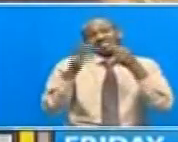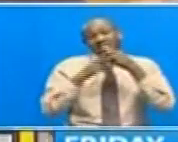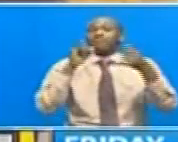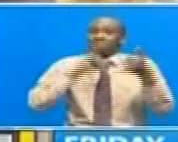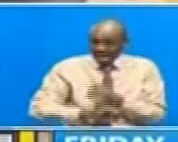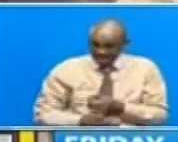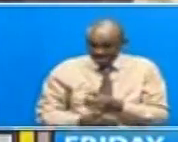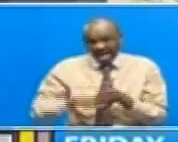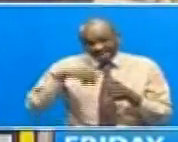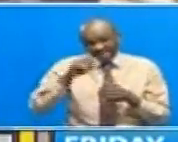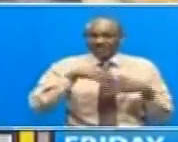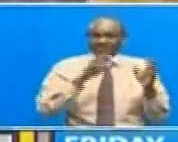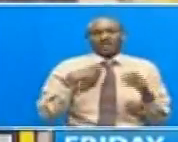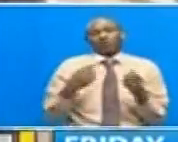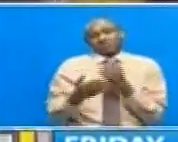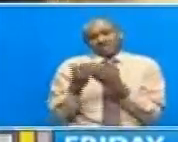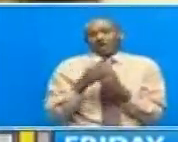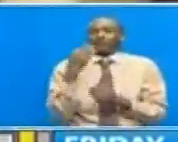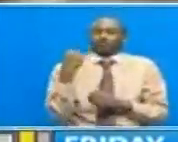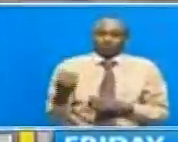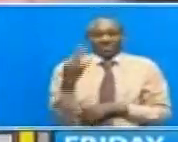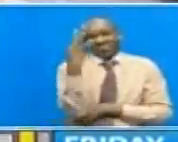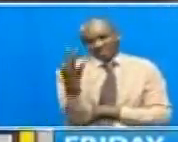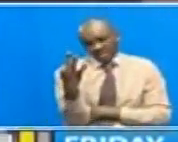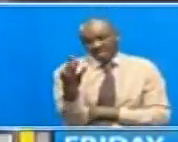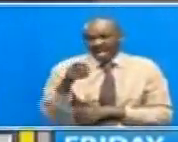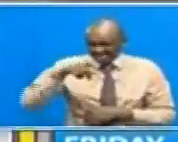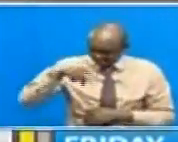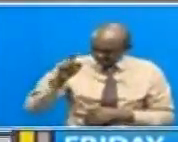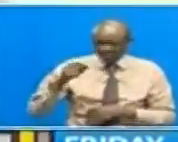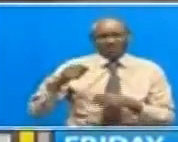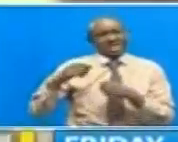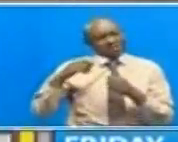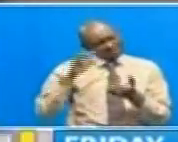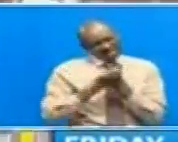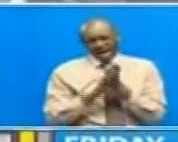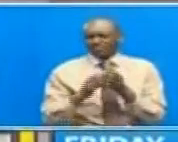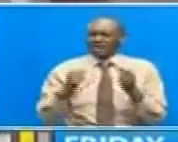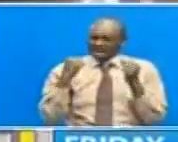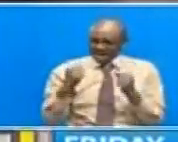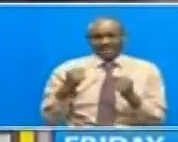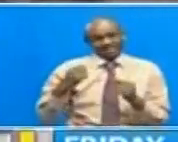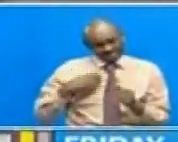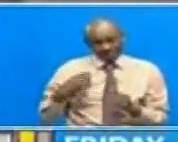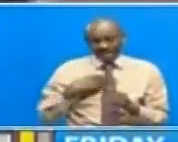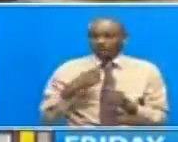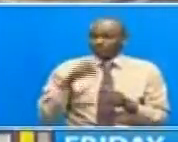then left alone to fend for her 3 sons. Achol has been toughened by what life brought her